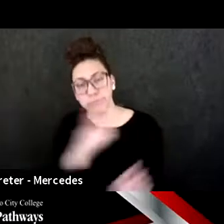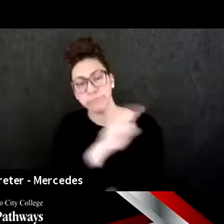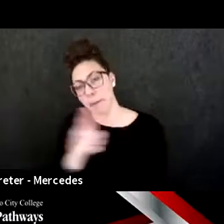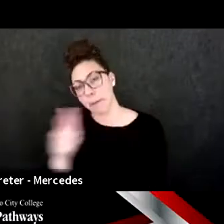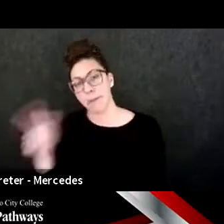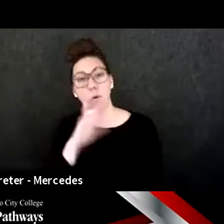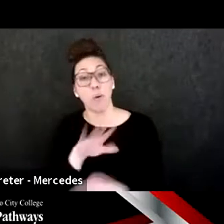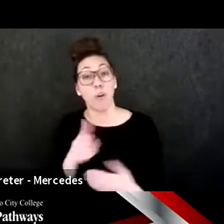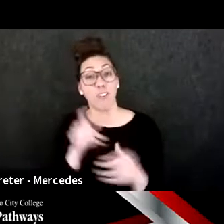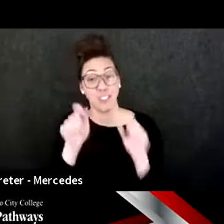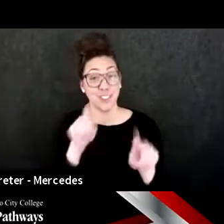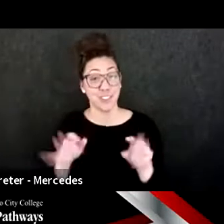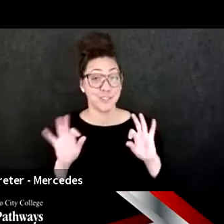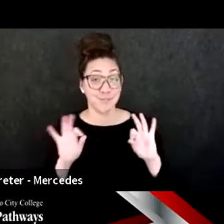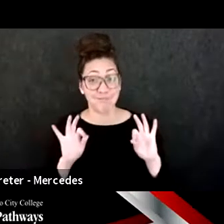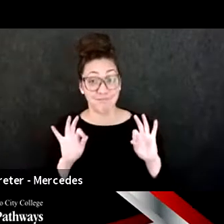And there may be,